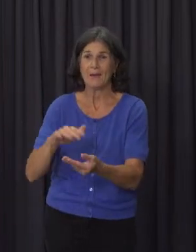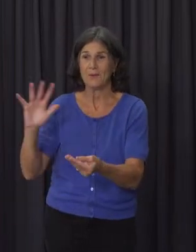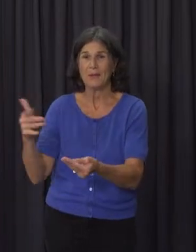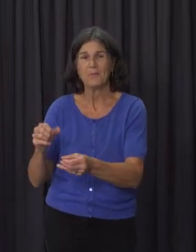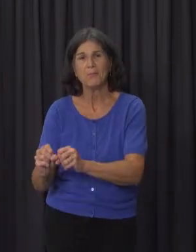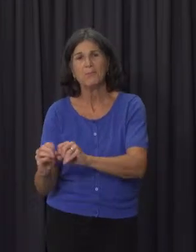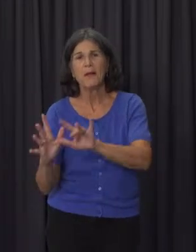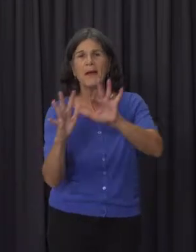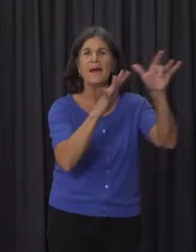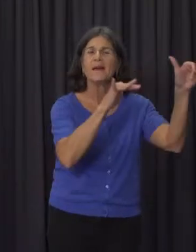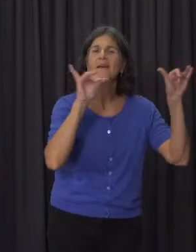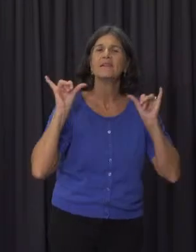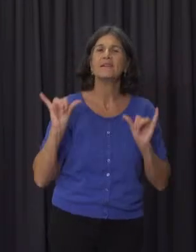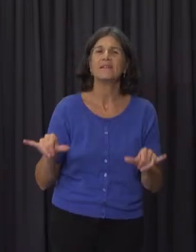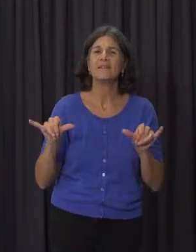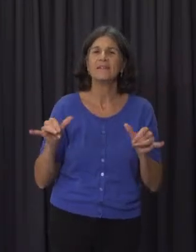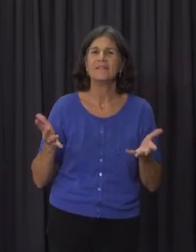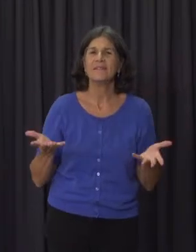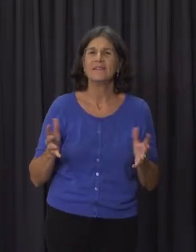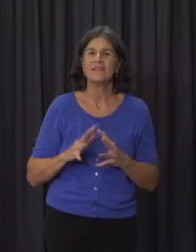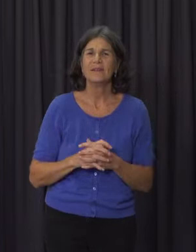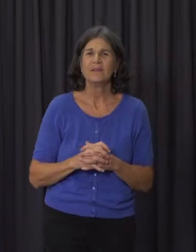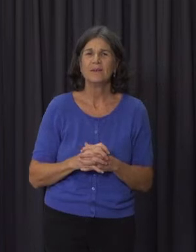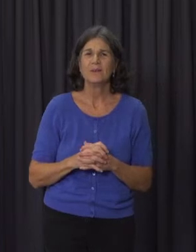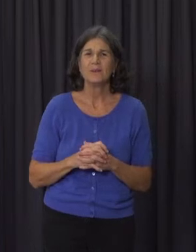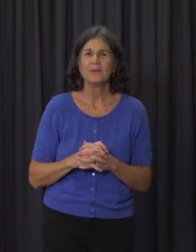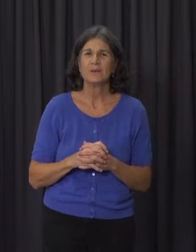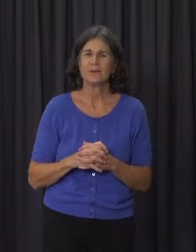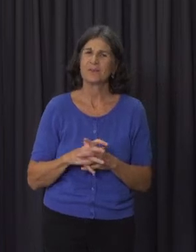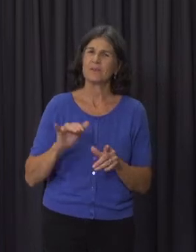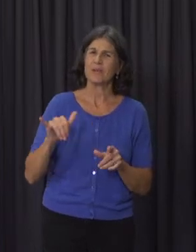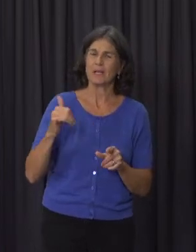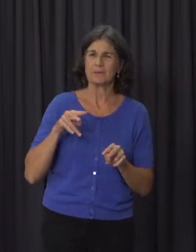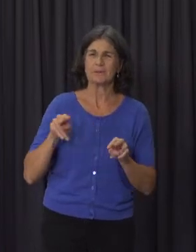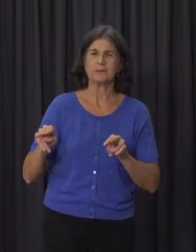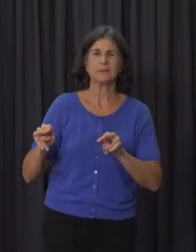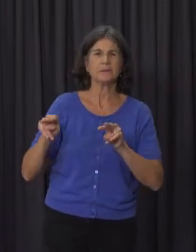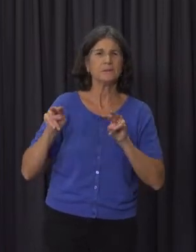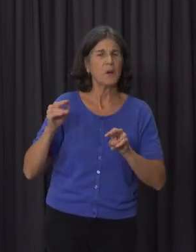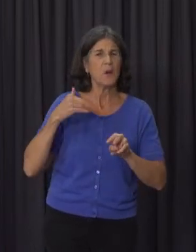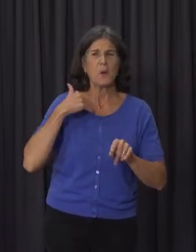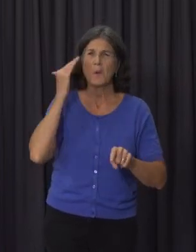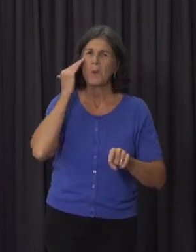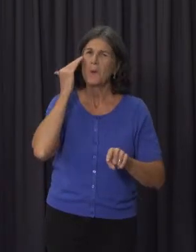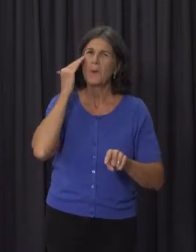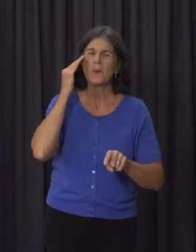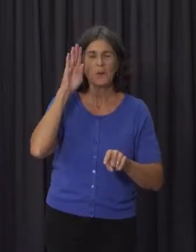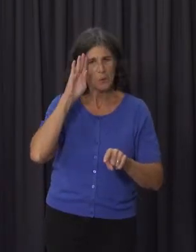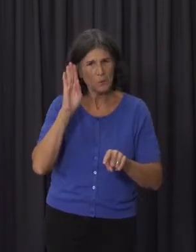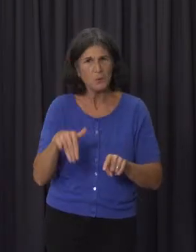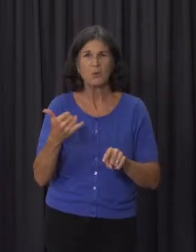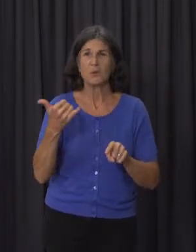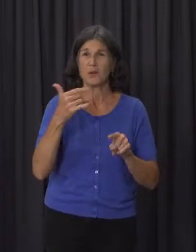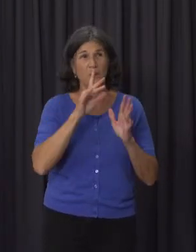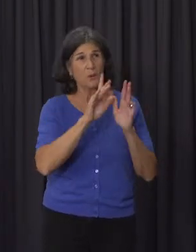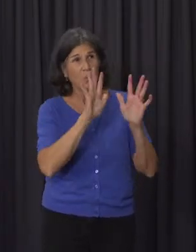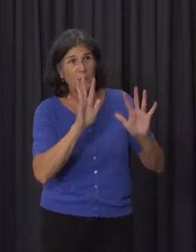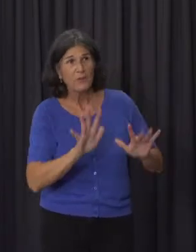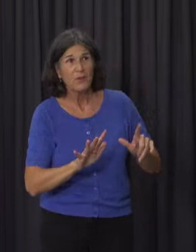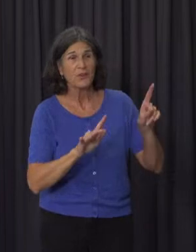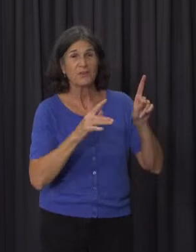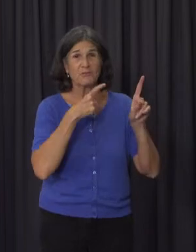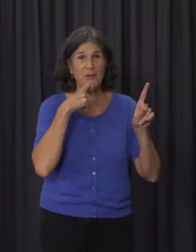burning again. So it is something that we were expecting for today. We will see increased fire activity throughout the province on all